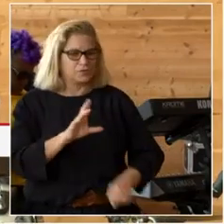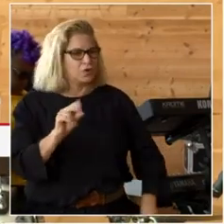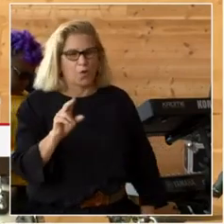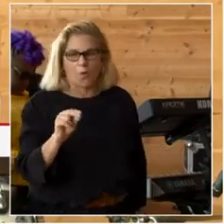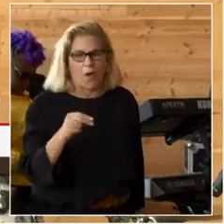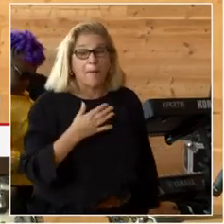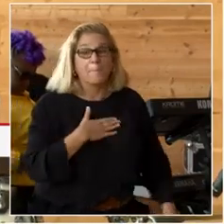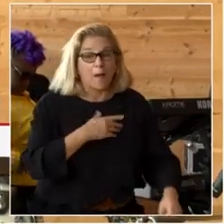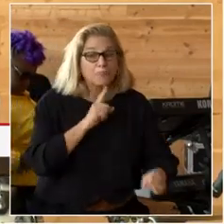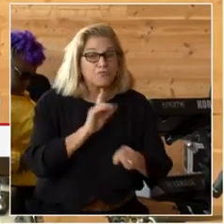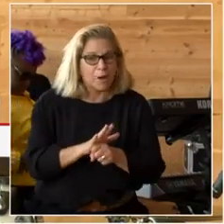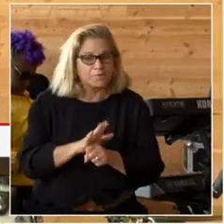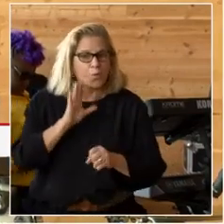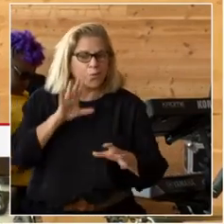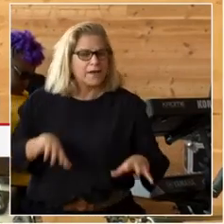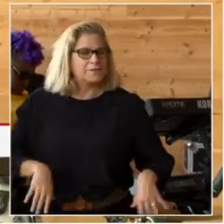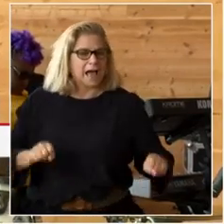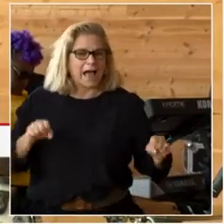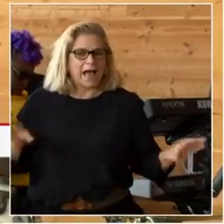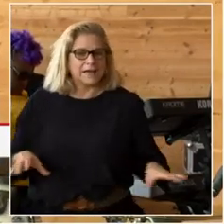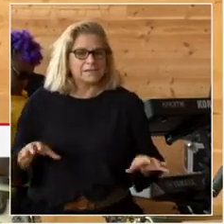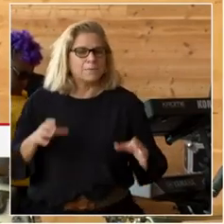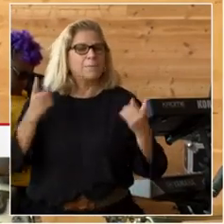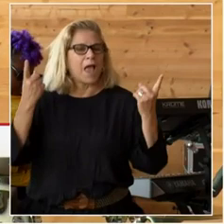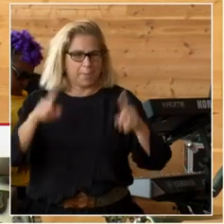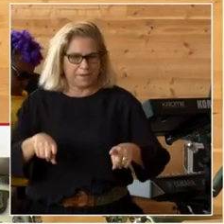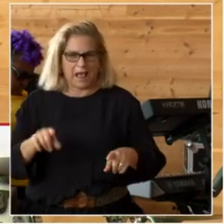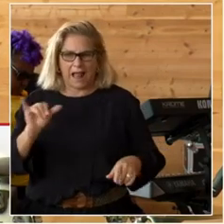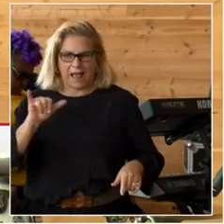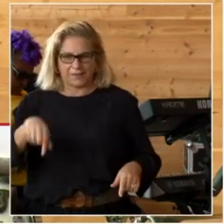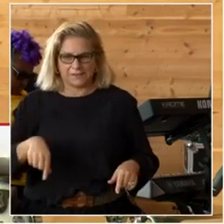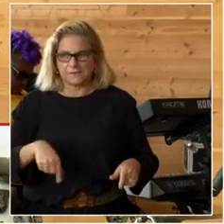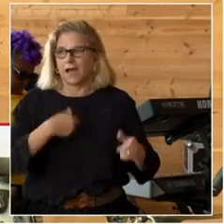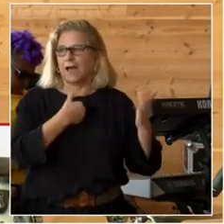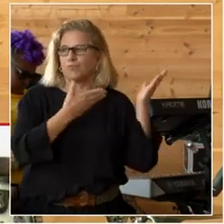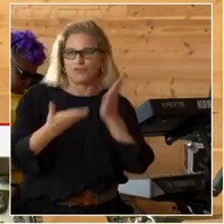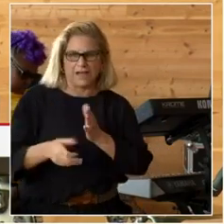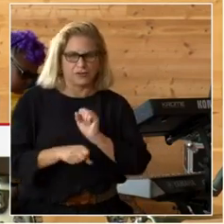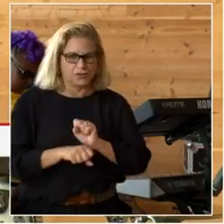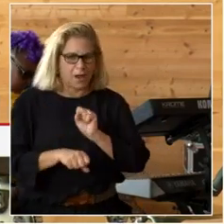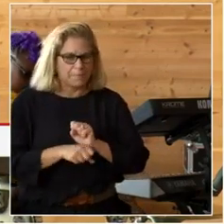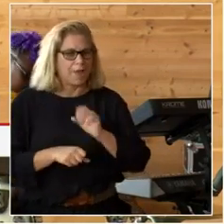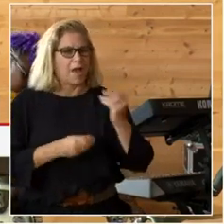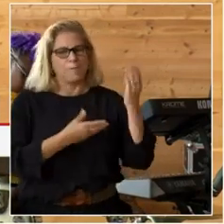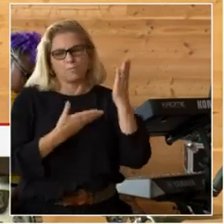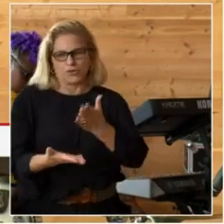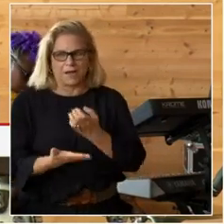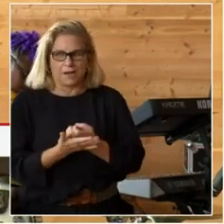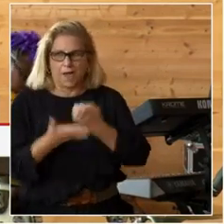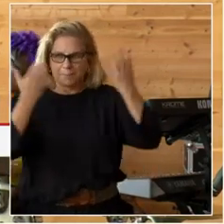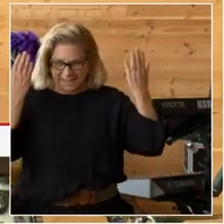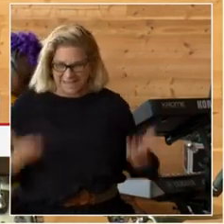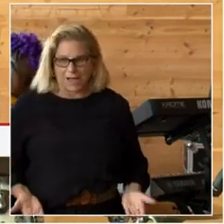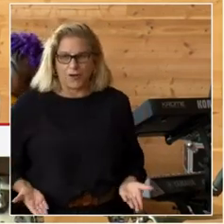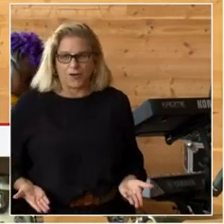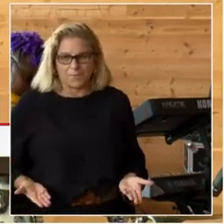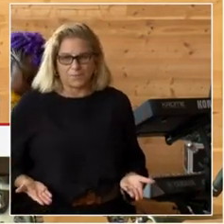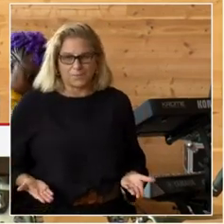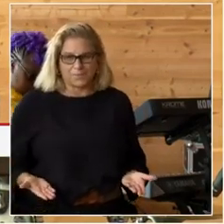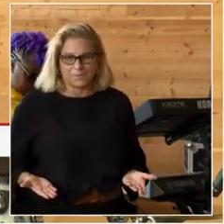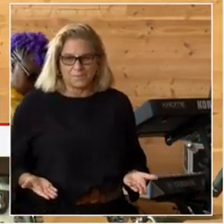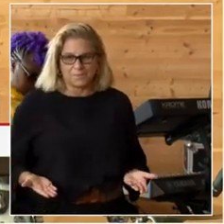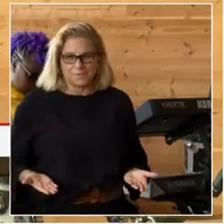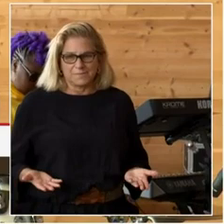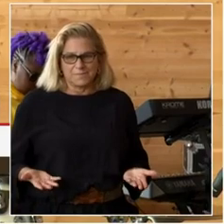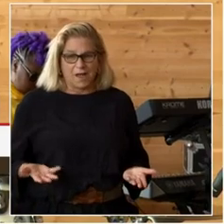to activate this campus, bring jobs and economic opportunity. When we